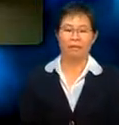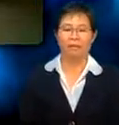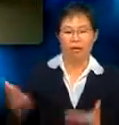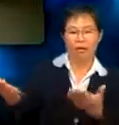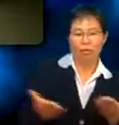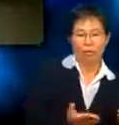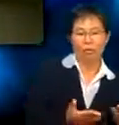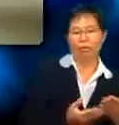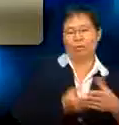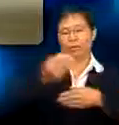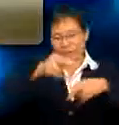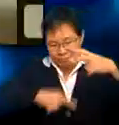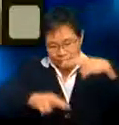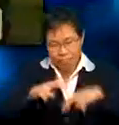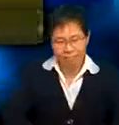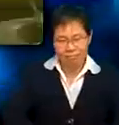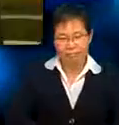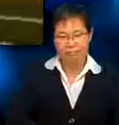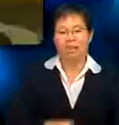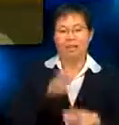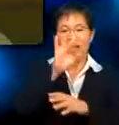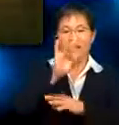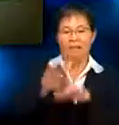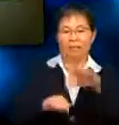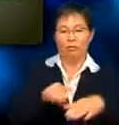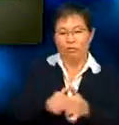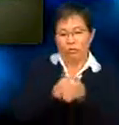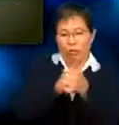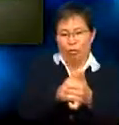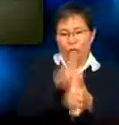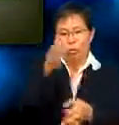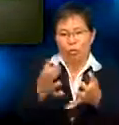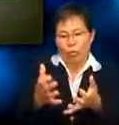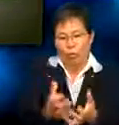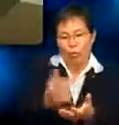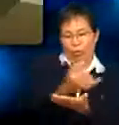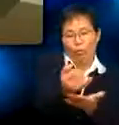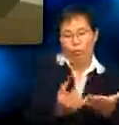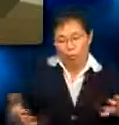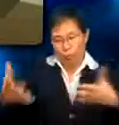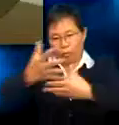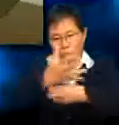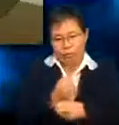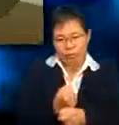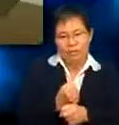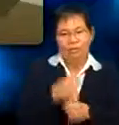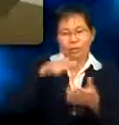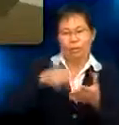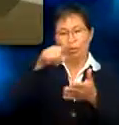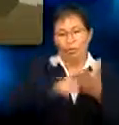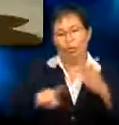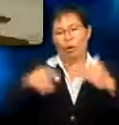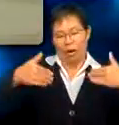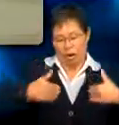Carry out investigations, each steps they follow through. If you want to draw conclusions, this is what you